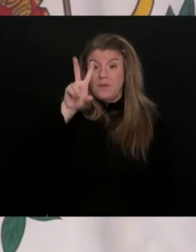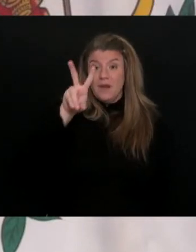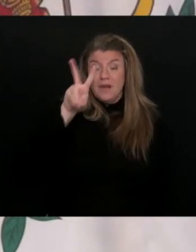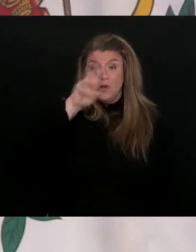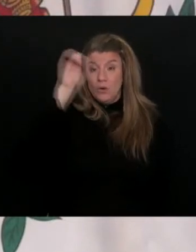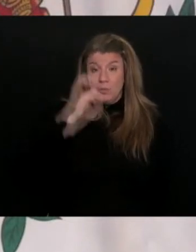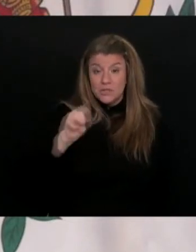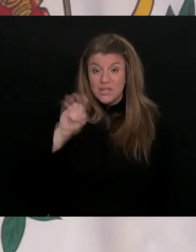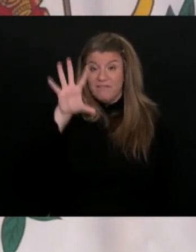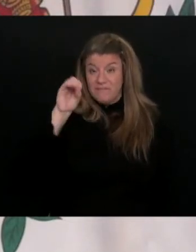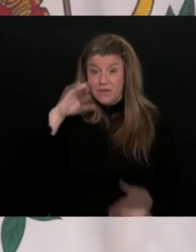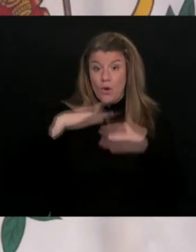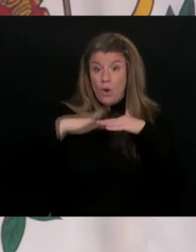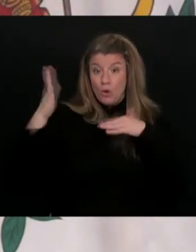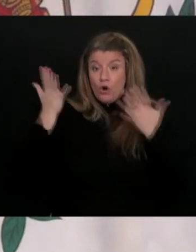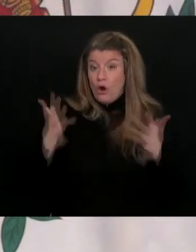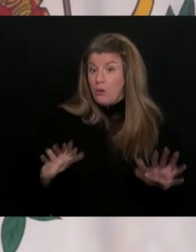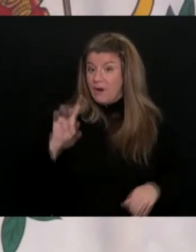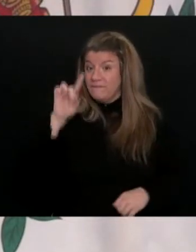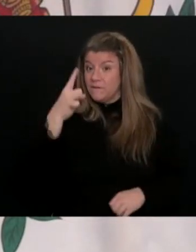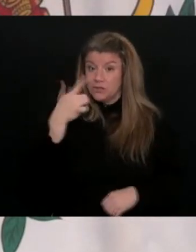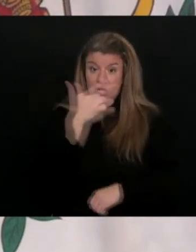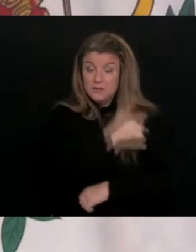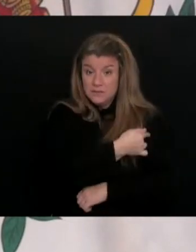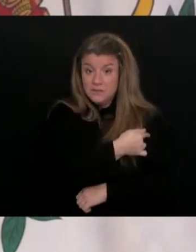82%, 50 and older, have had their first shot.